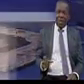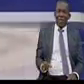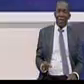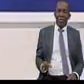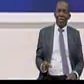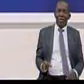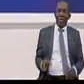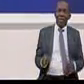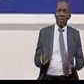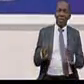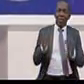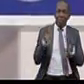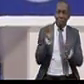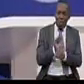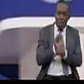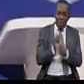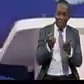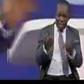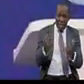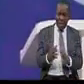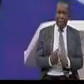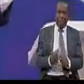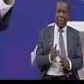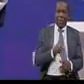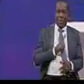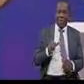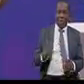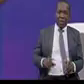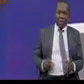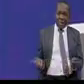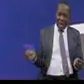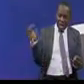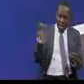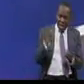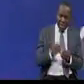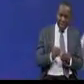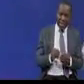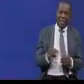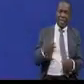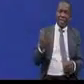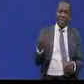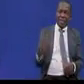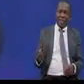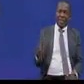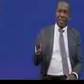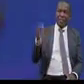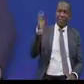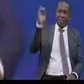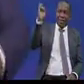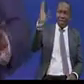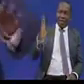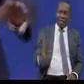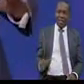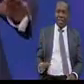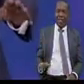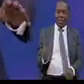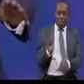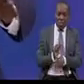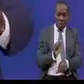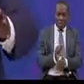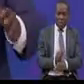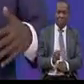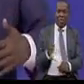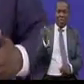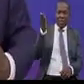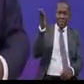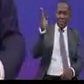me the evangelist. And now I can go on the field. The teacher is still there. The prophet, the pastor is